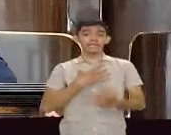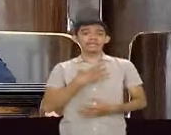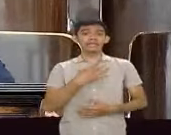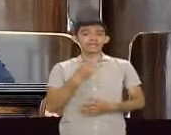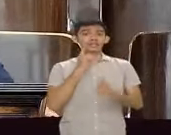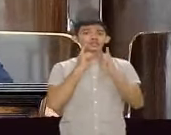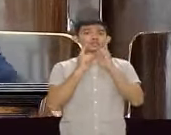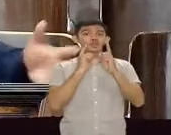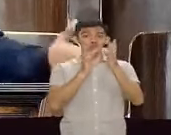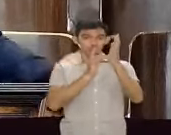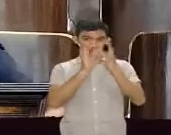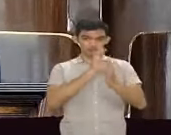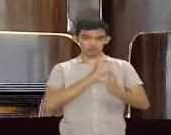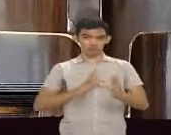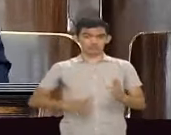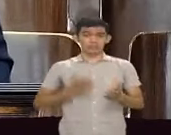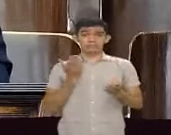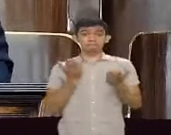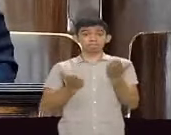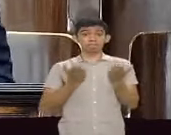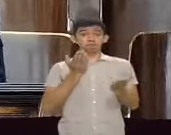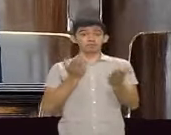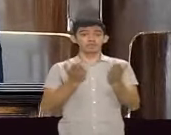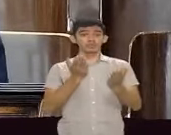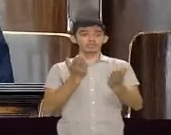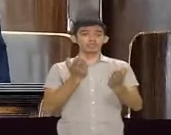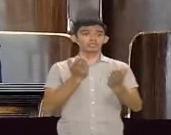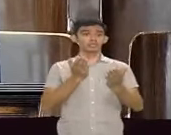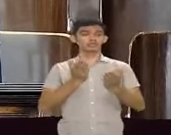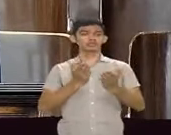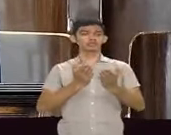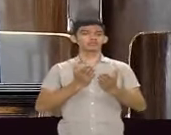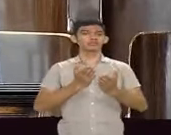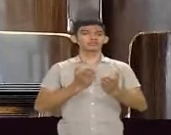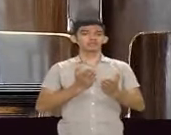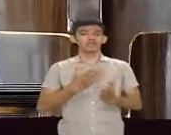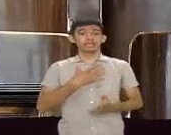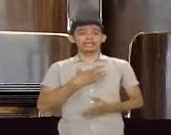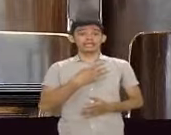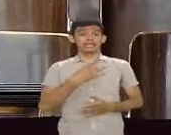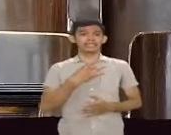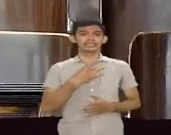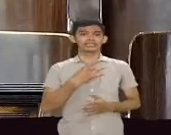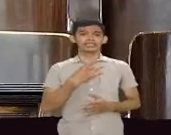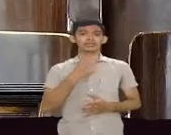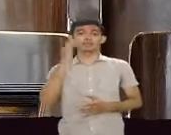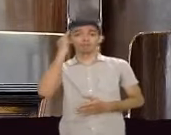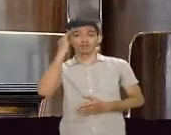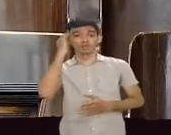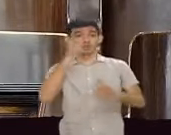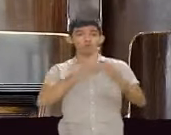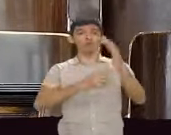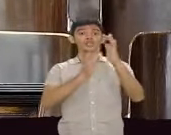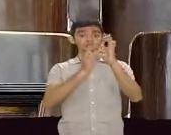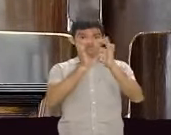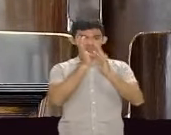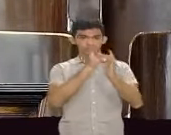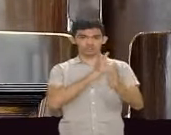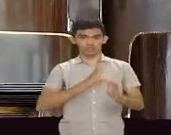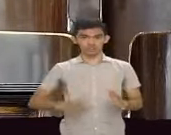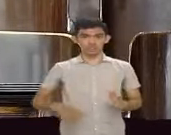time. Maybe they were concerned what he was teaching. Unsa na iyang gitudlo? Kay mao pay pag-abot